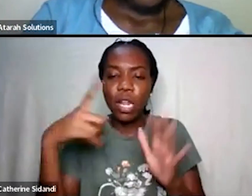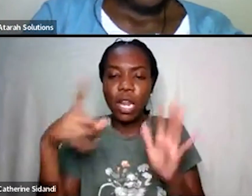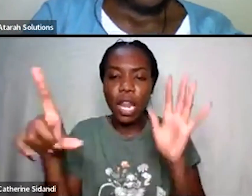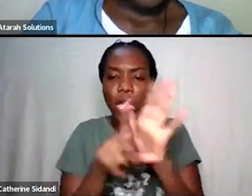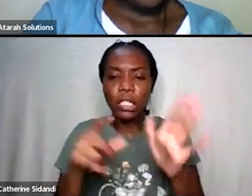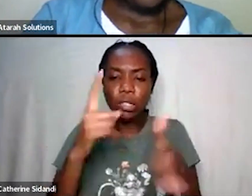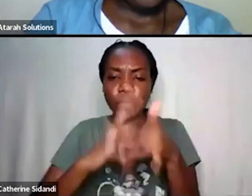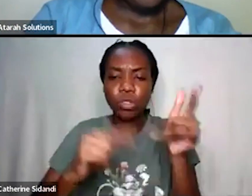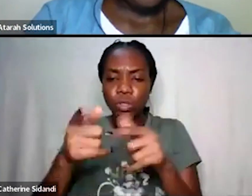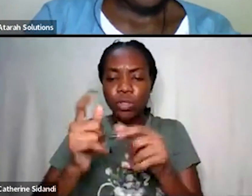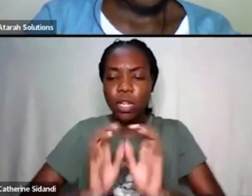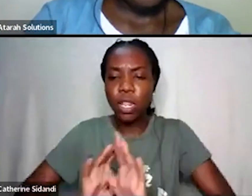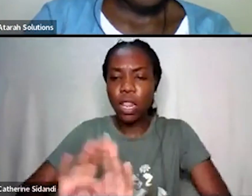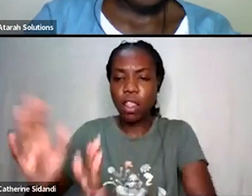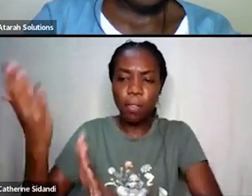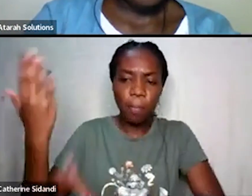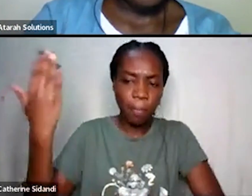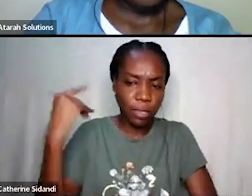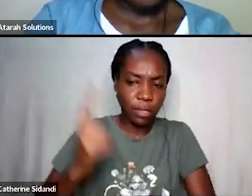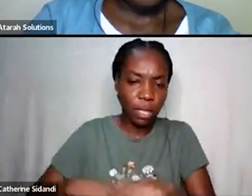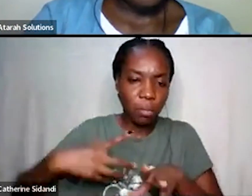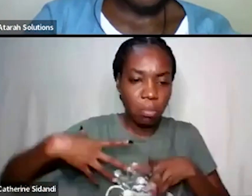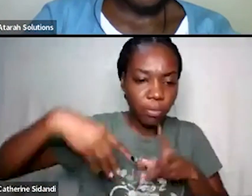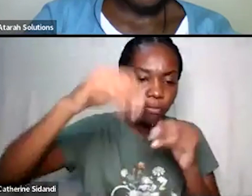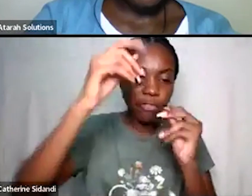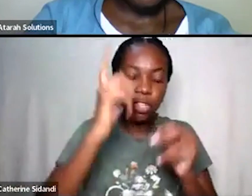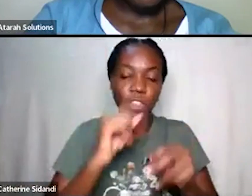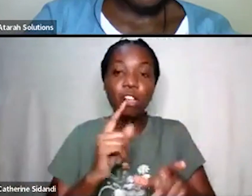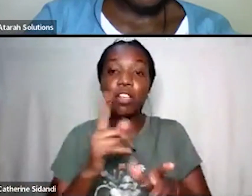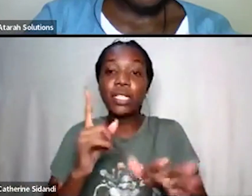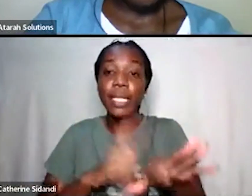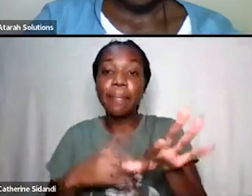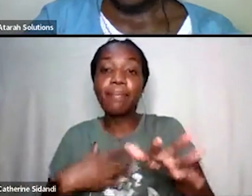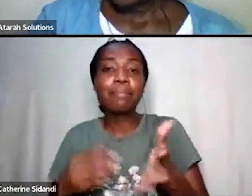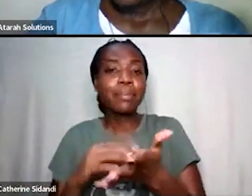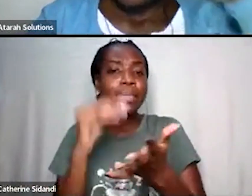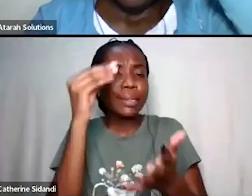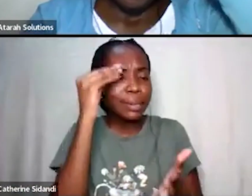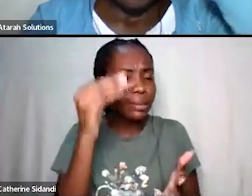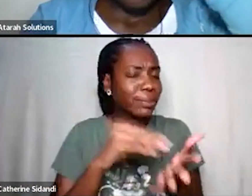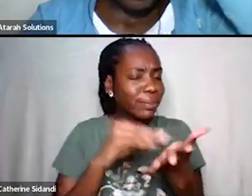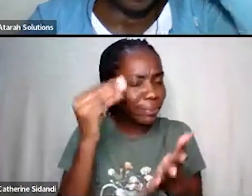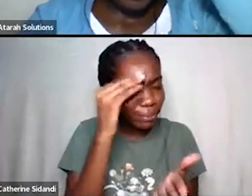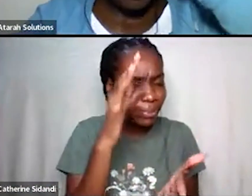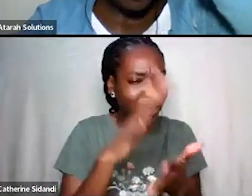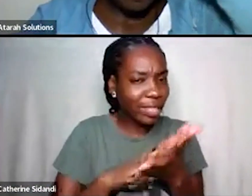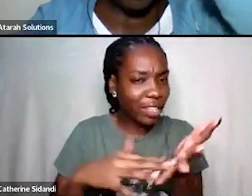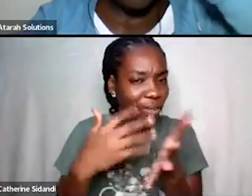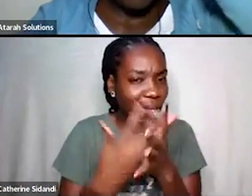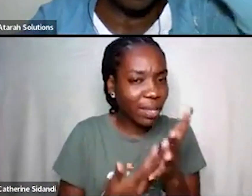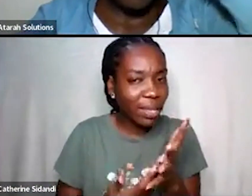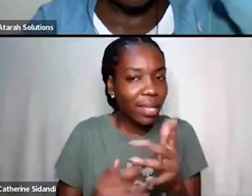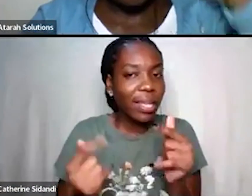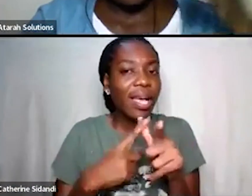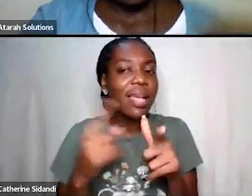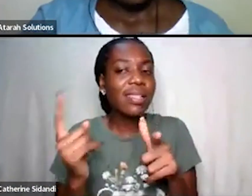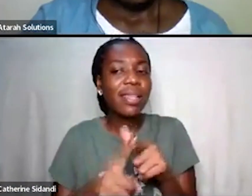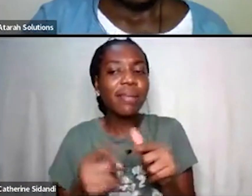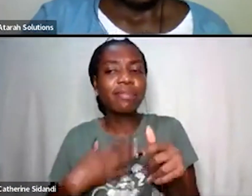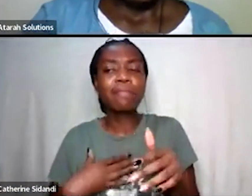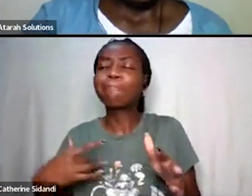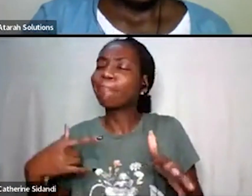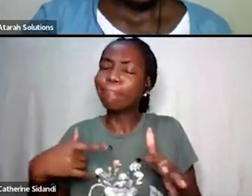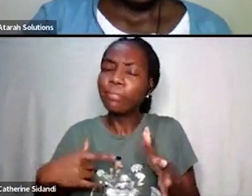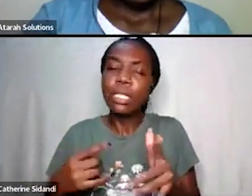long gone? And for me, I was like, because I started learning networking and really getting interested in it, and